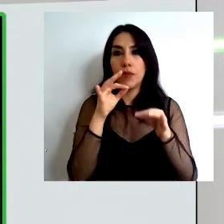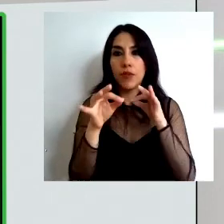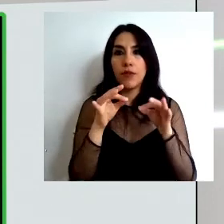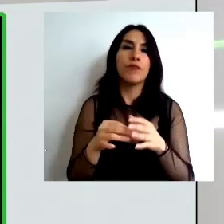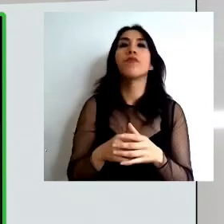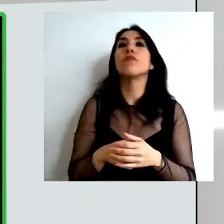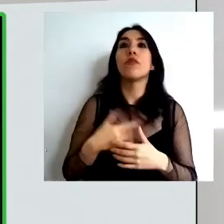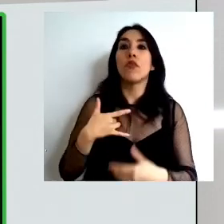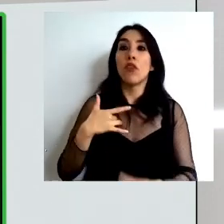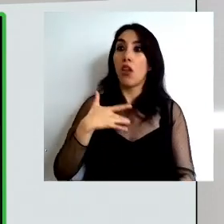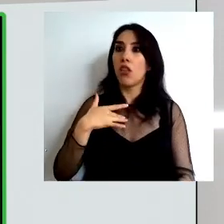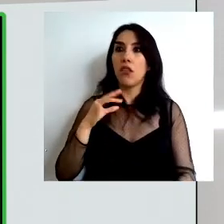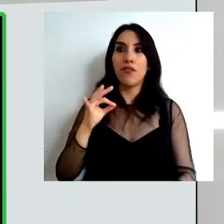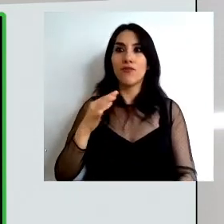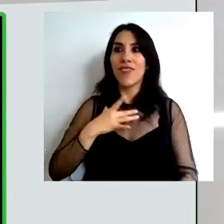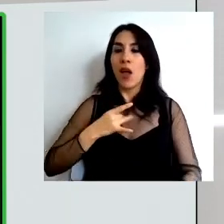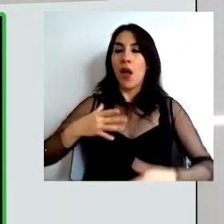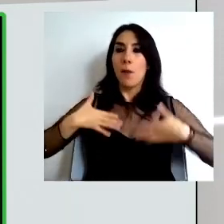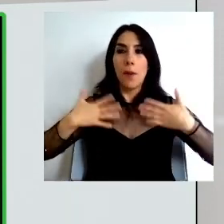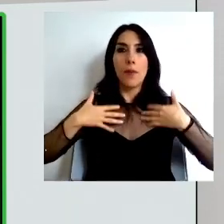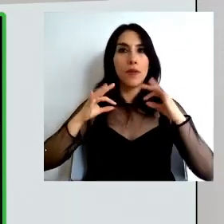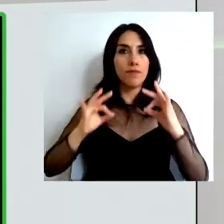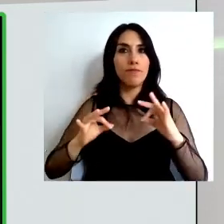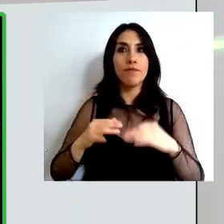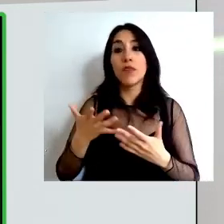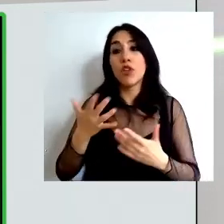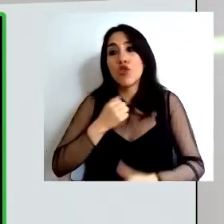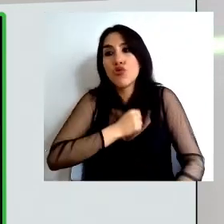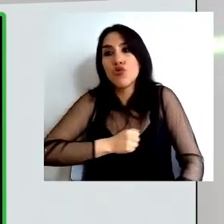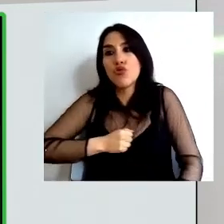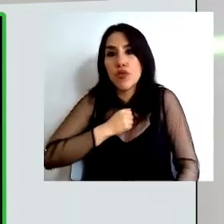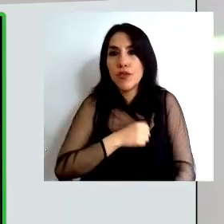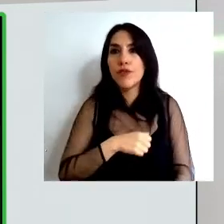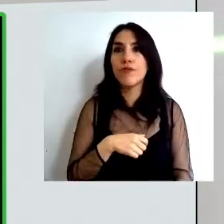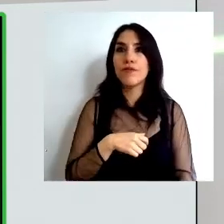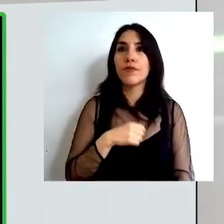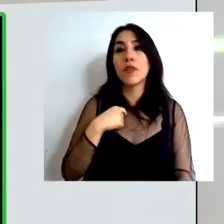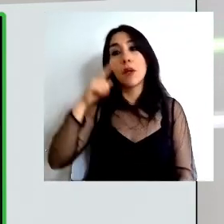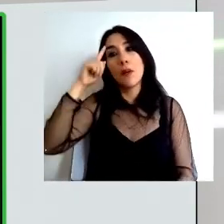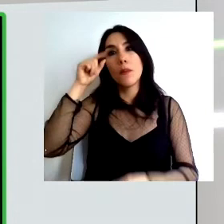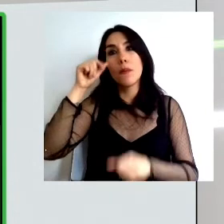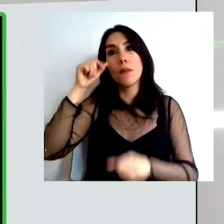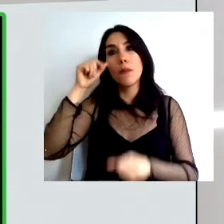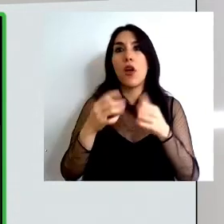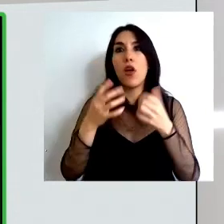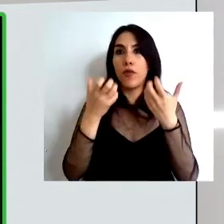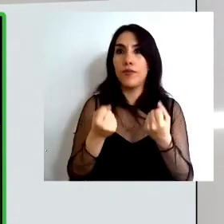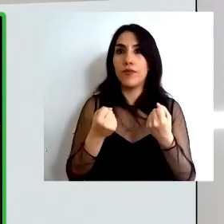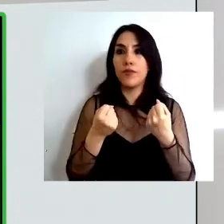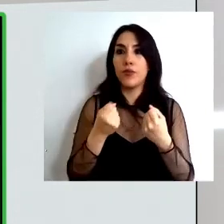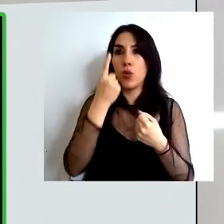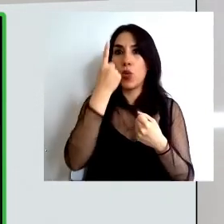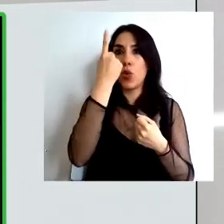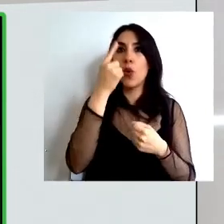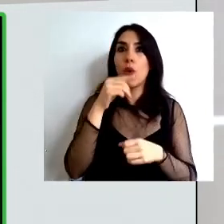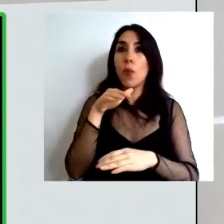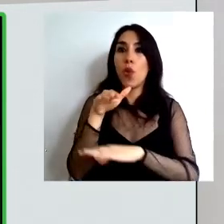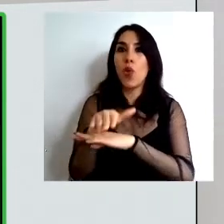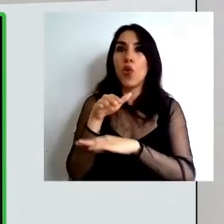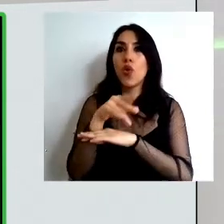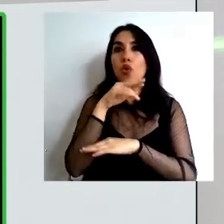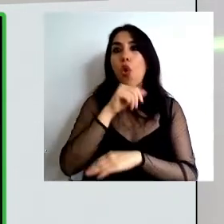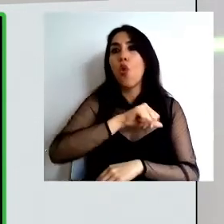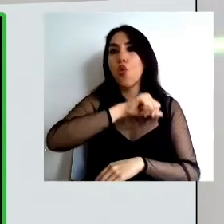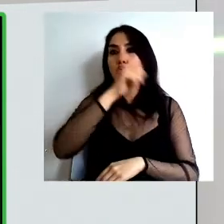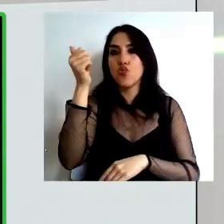1 p.m. there's a session on ICT for inclusion, which is a program in Chile, which is specifically trying to, among other things,